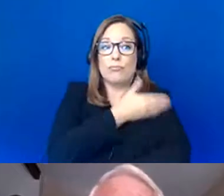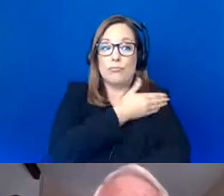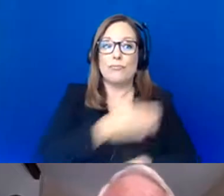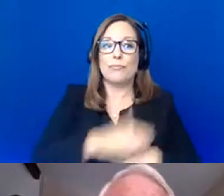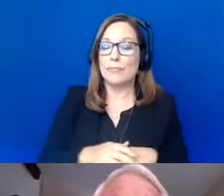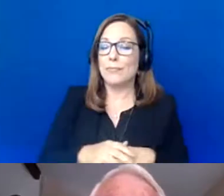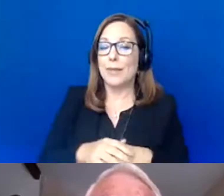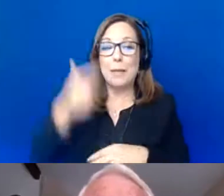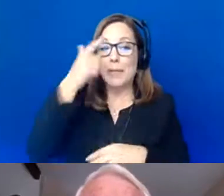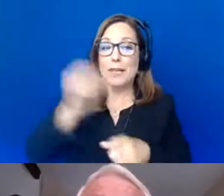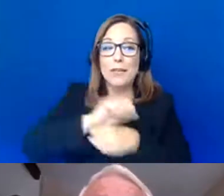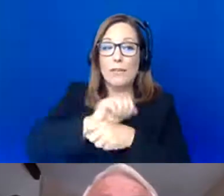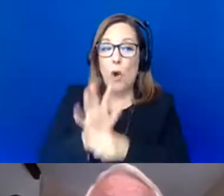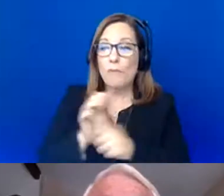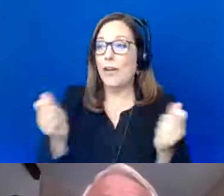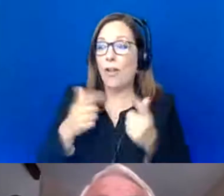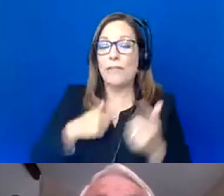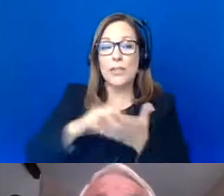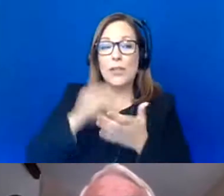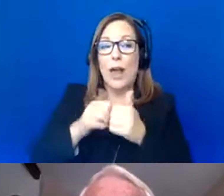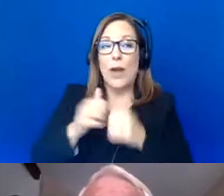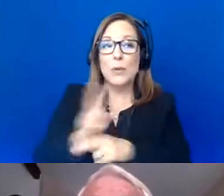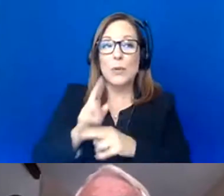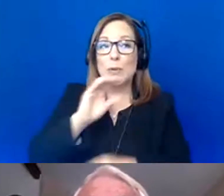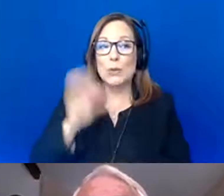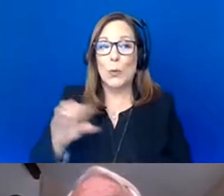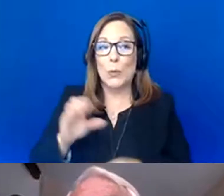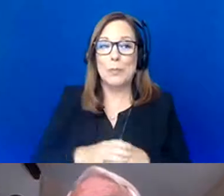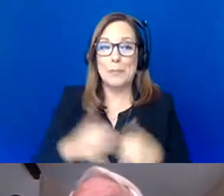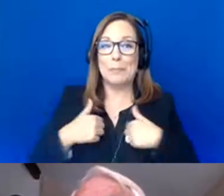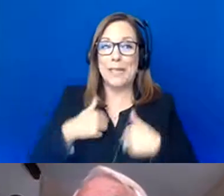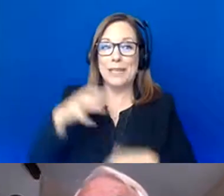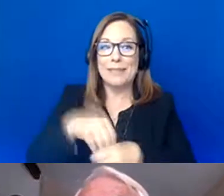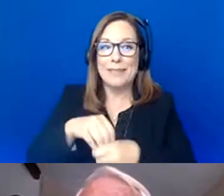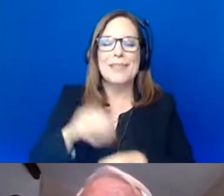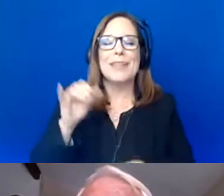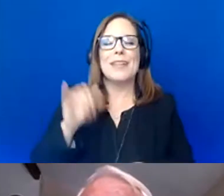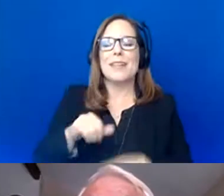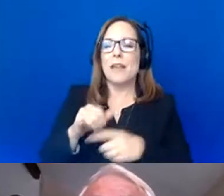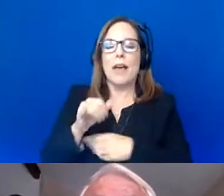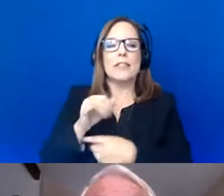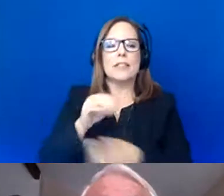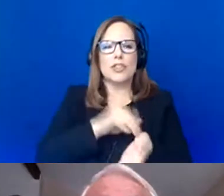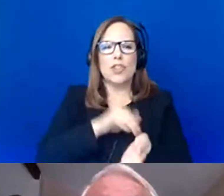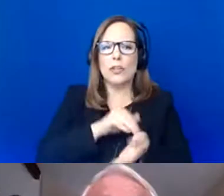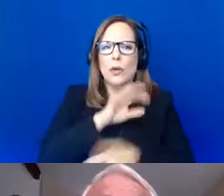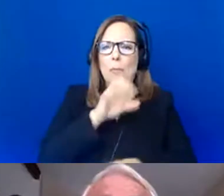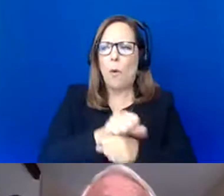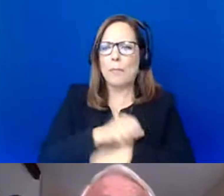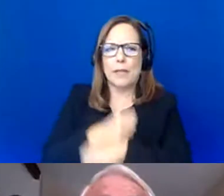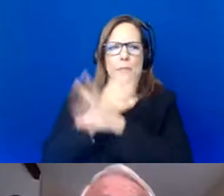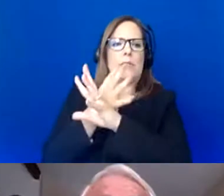Zoom, myself included, the acceptance of telehealth, innovative partnerships for meal